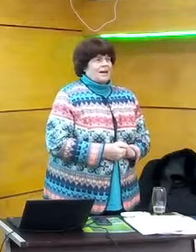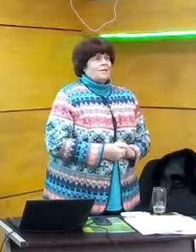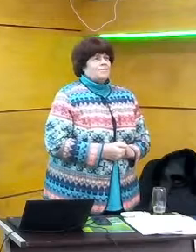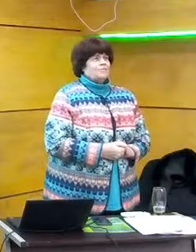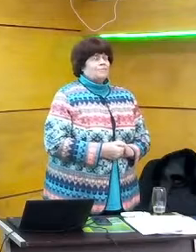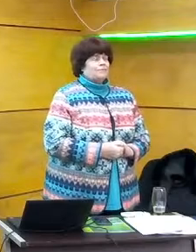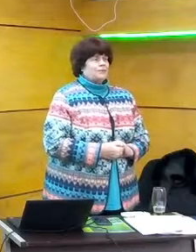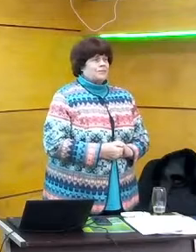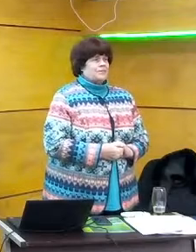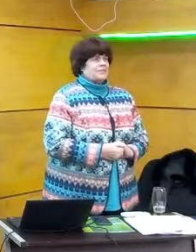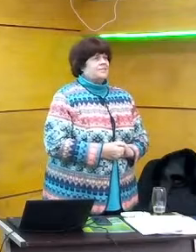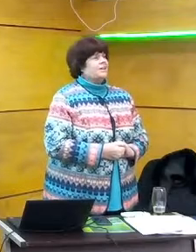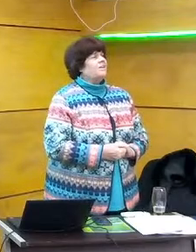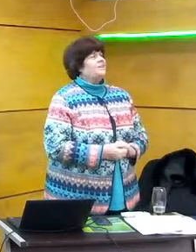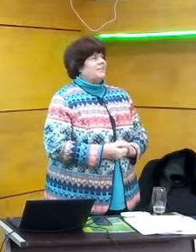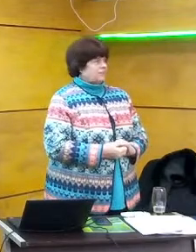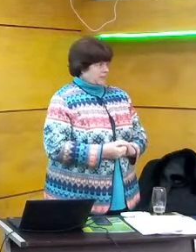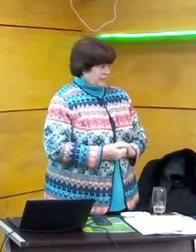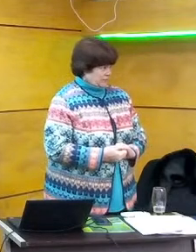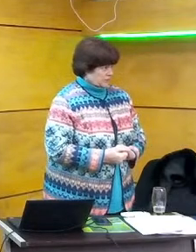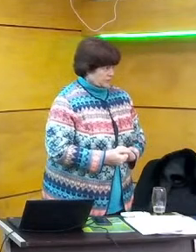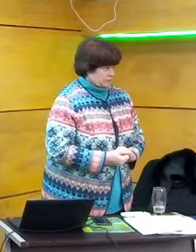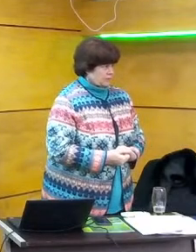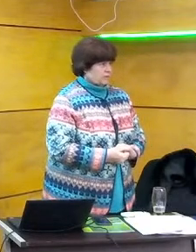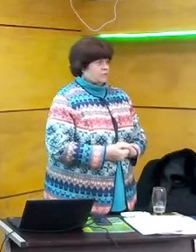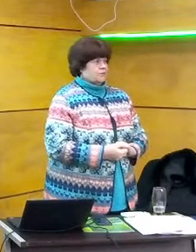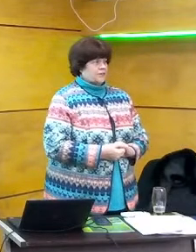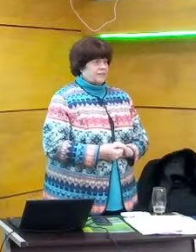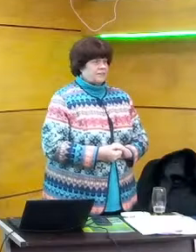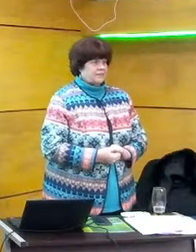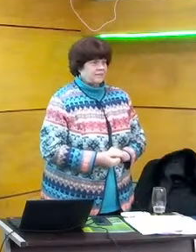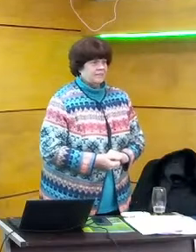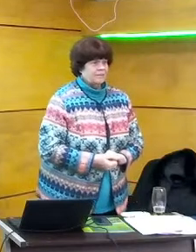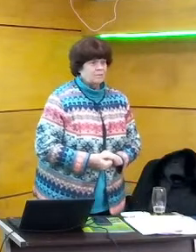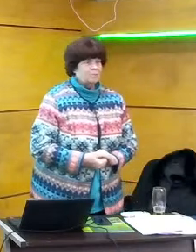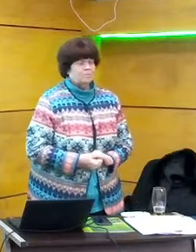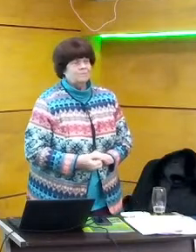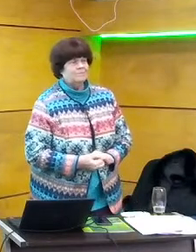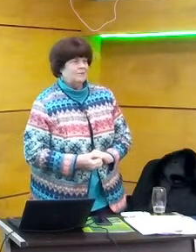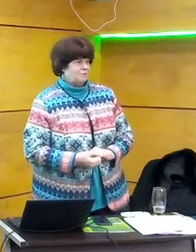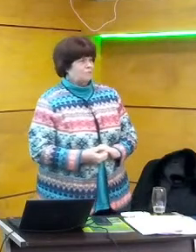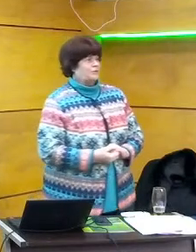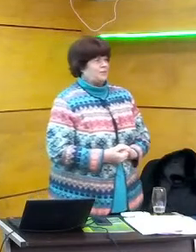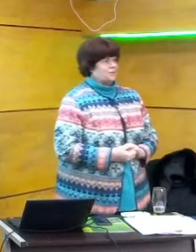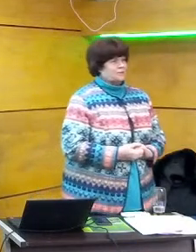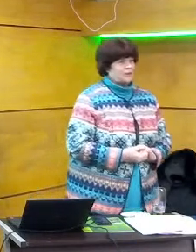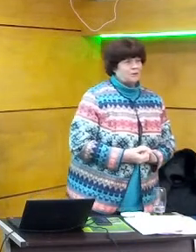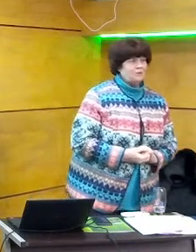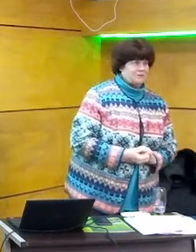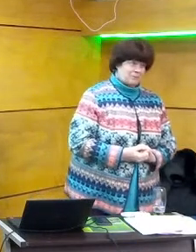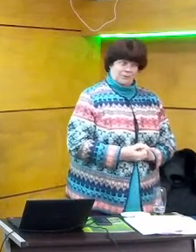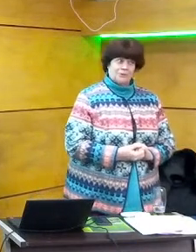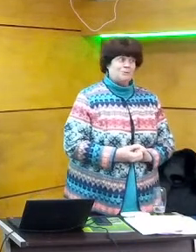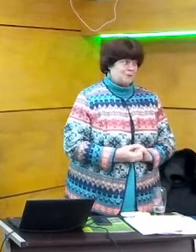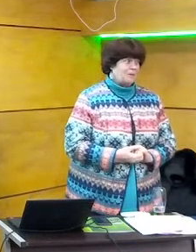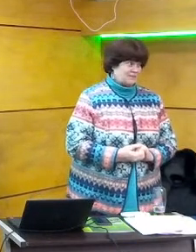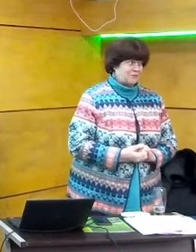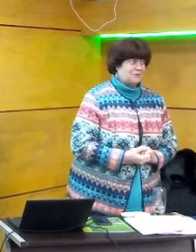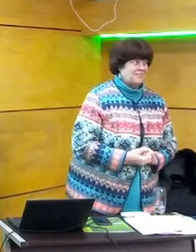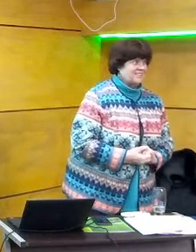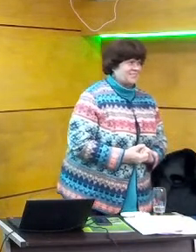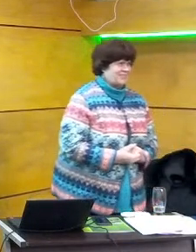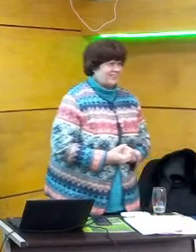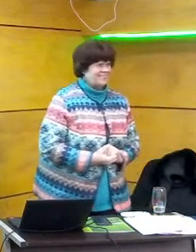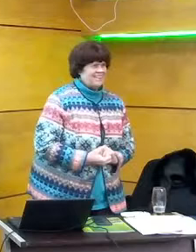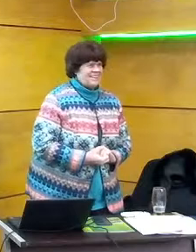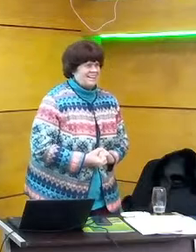When I first started the international circuit some 40 years ago, some of you could be my